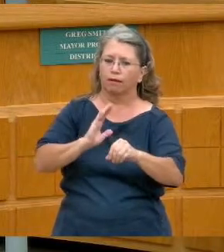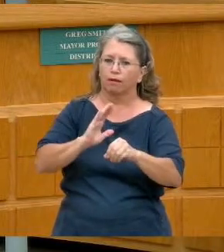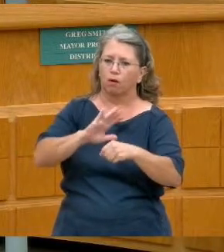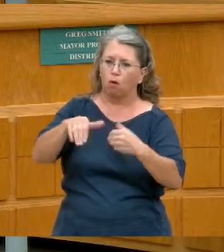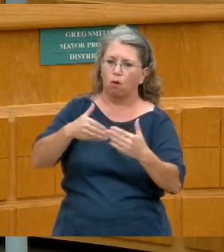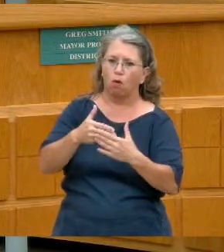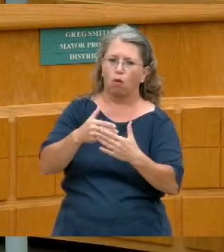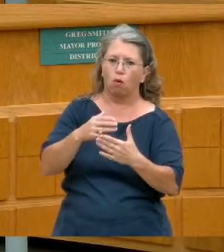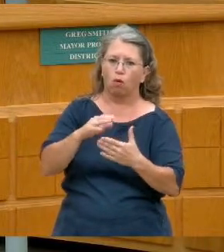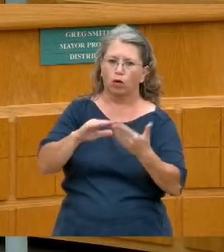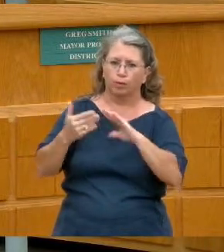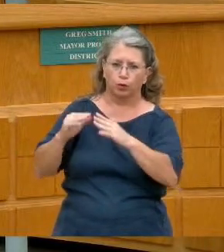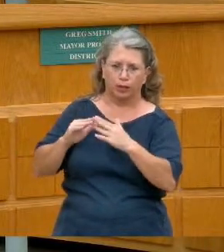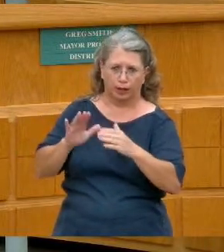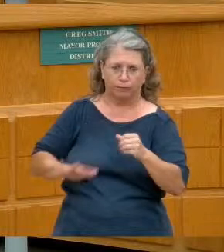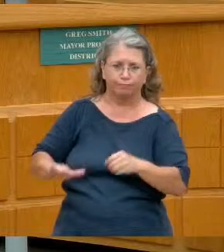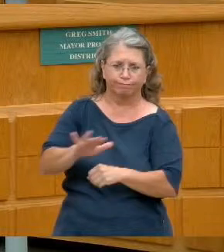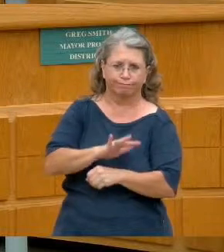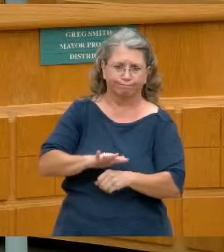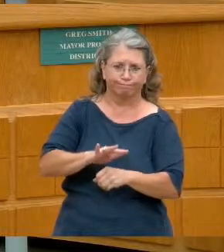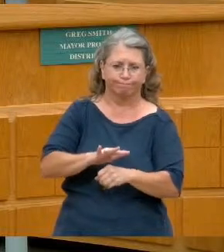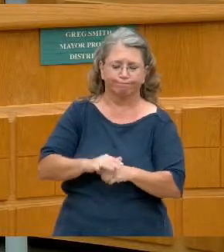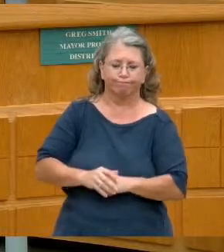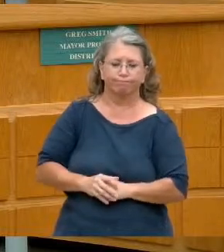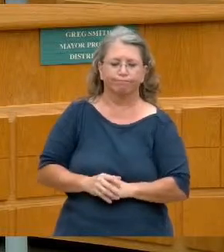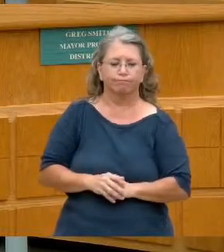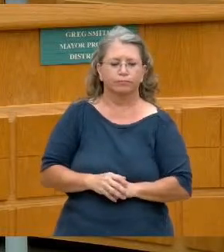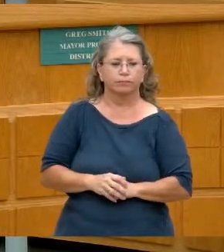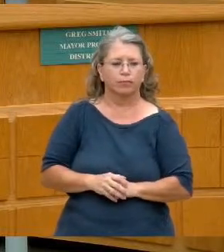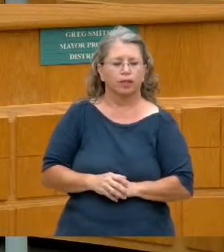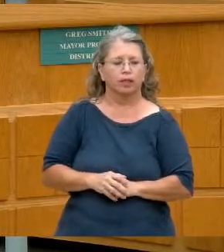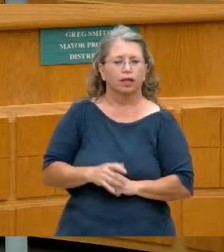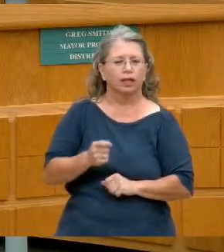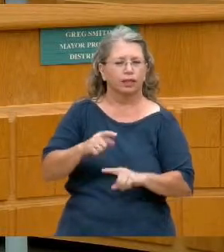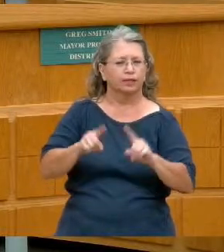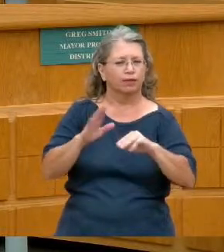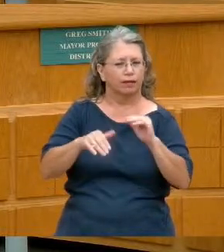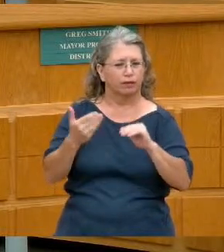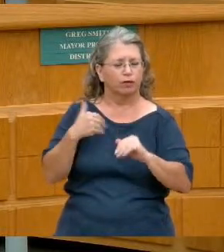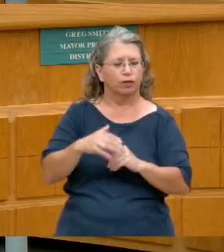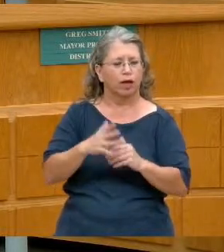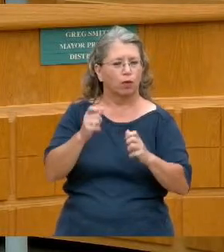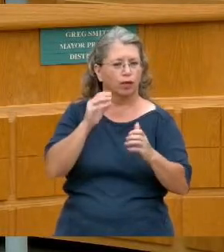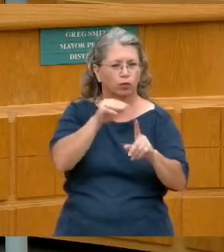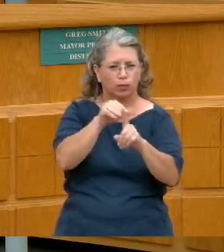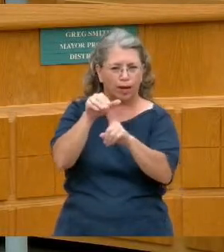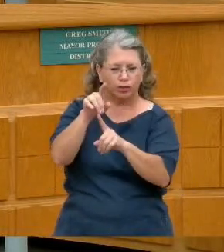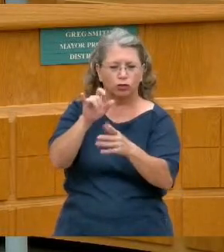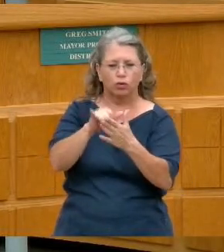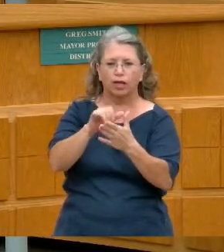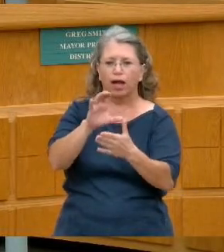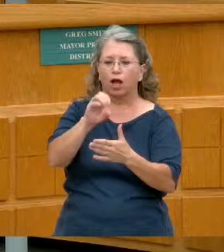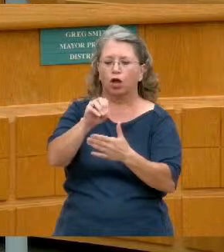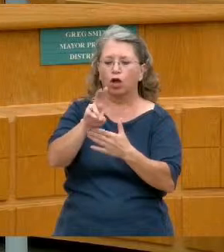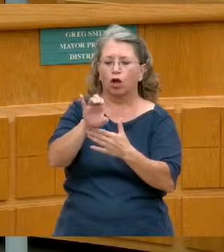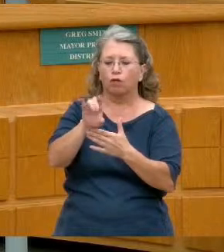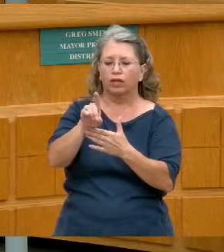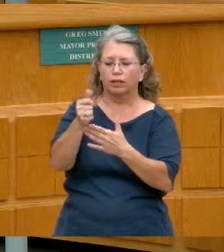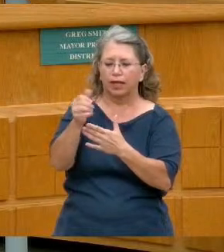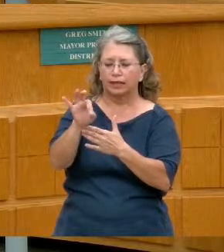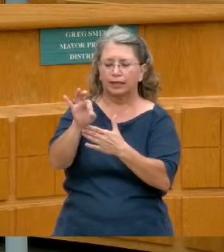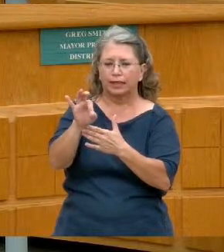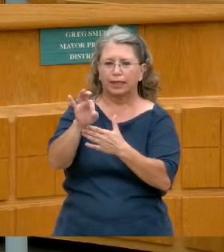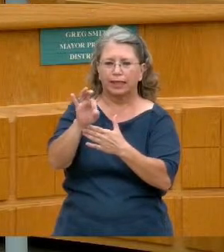different than what we saw in the past. I want to remind everybody that COVID-19 is transmitted through the air. It's transmitted